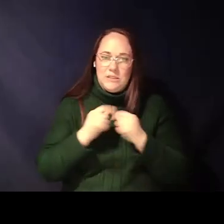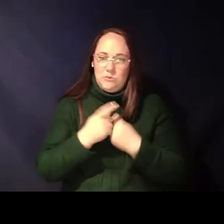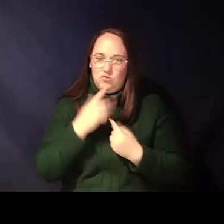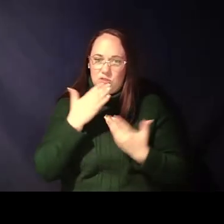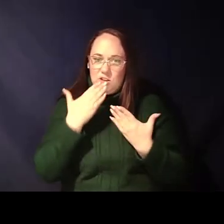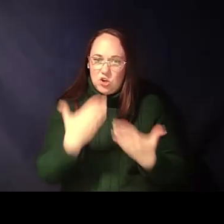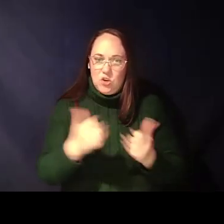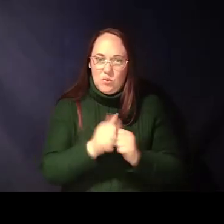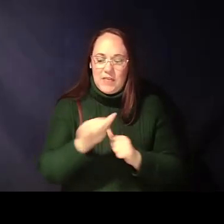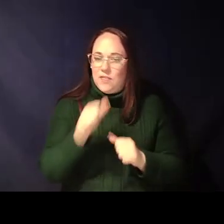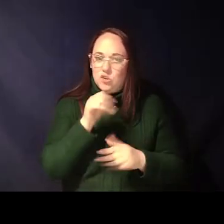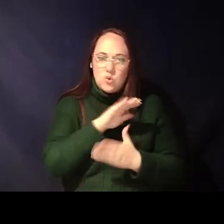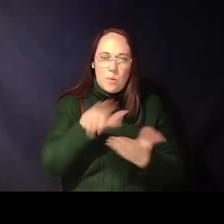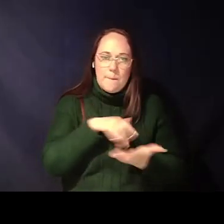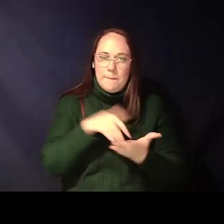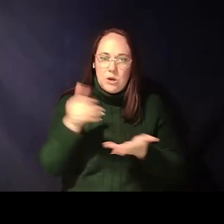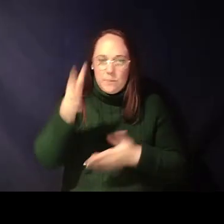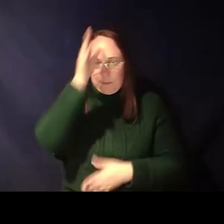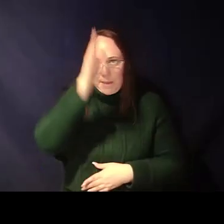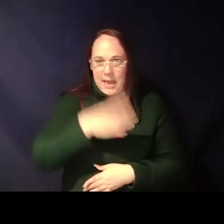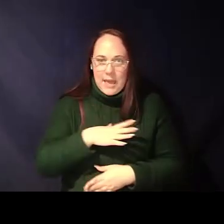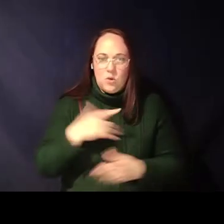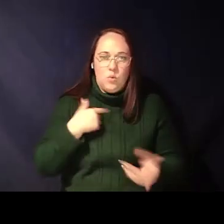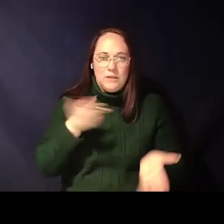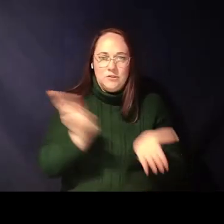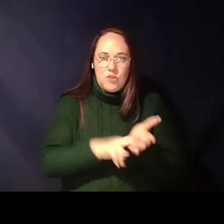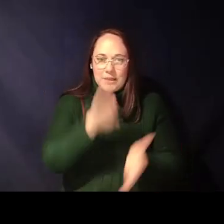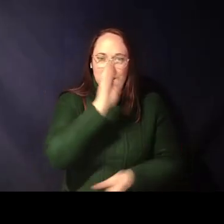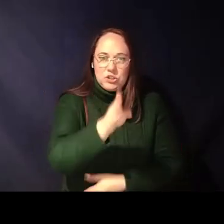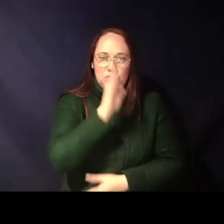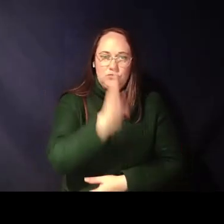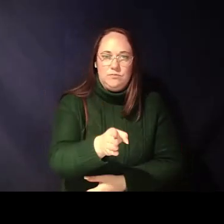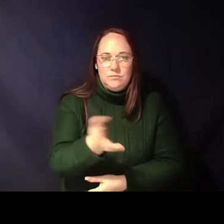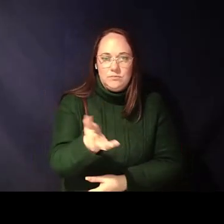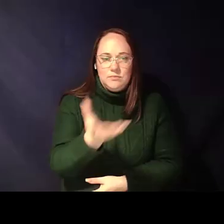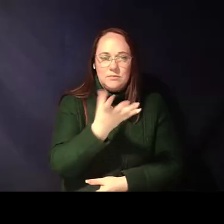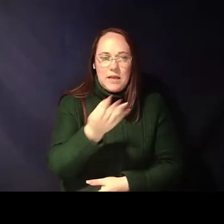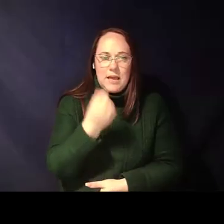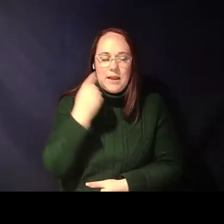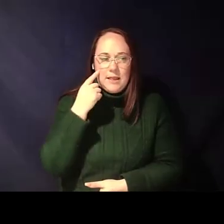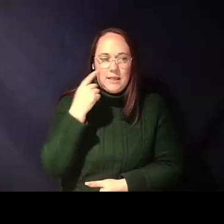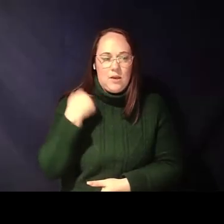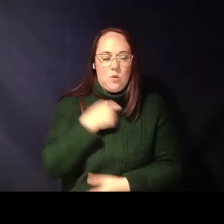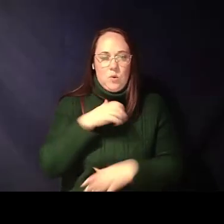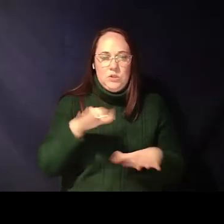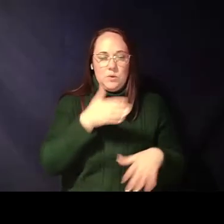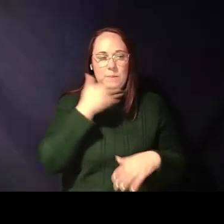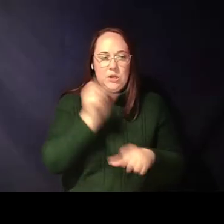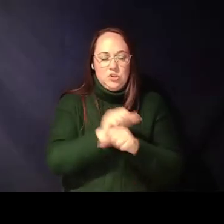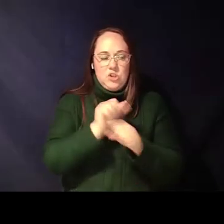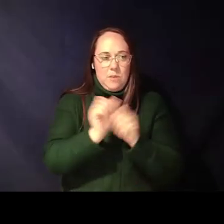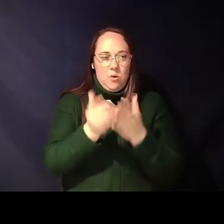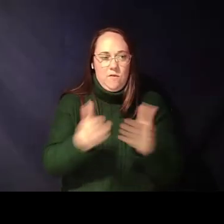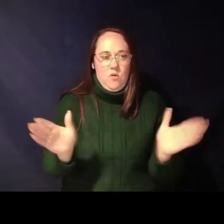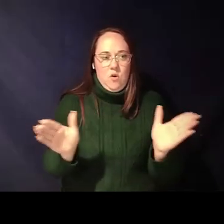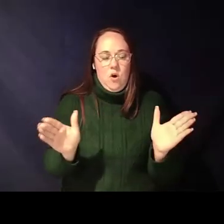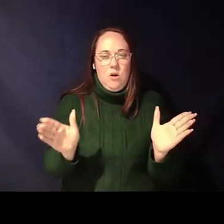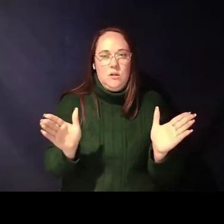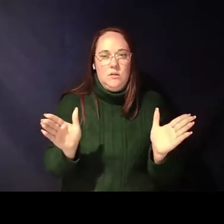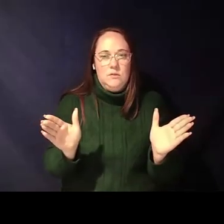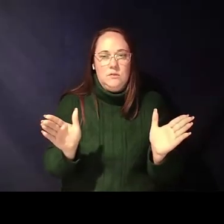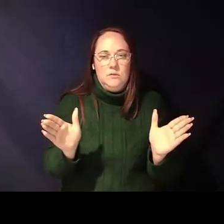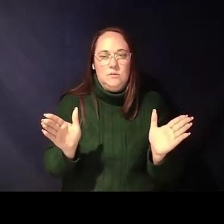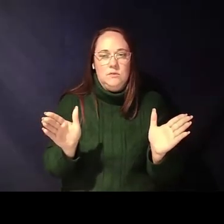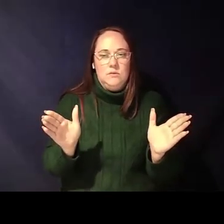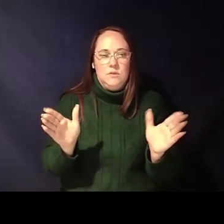no middleman. We do all that directly. We sign the contracts directly, and I think we do a better job overall. As you could see, our costs were